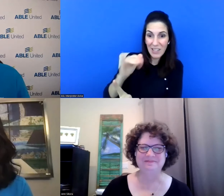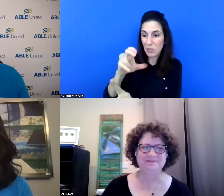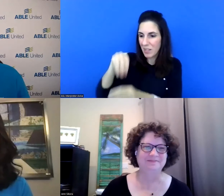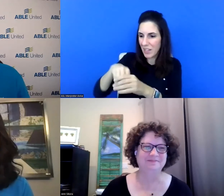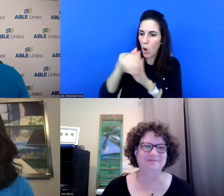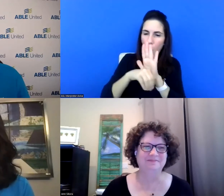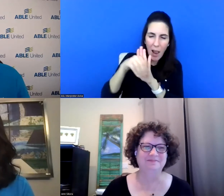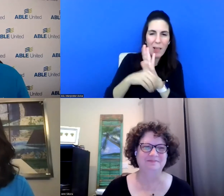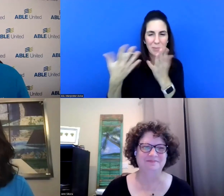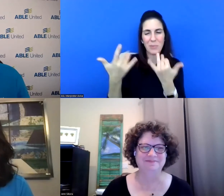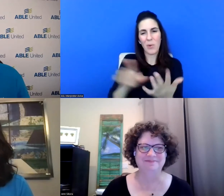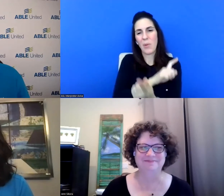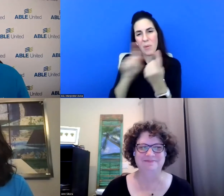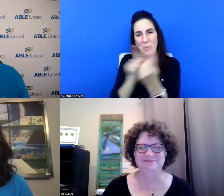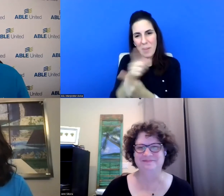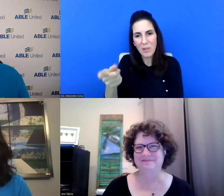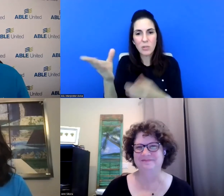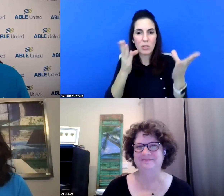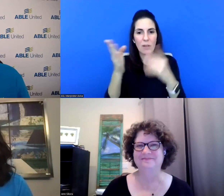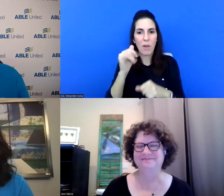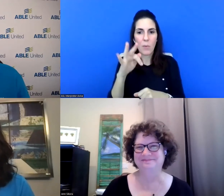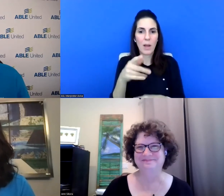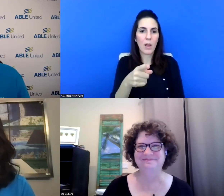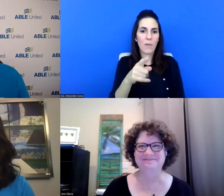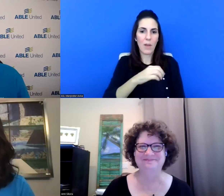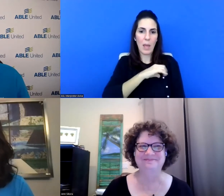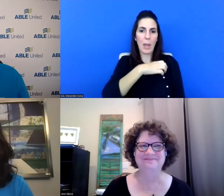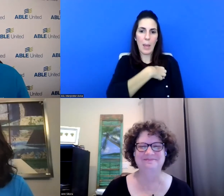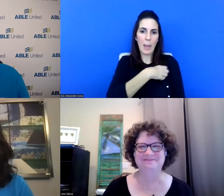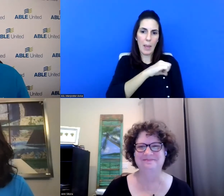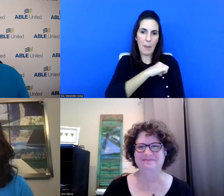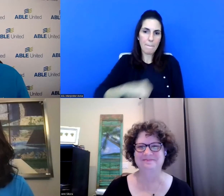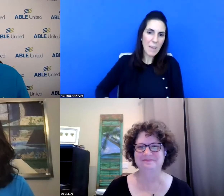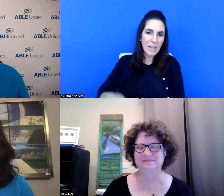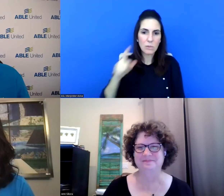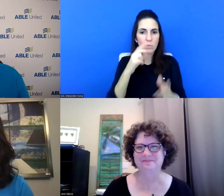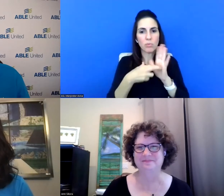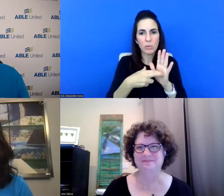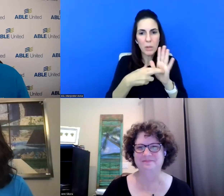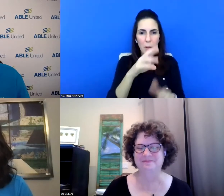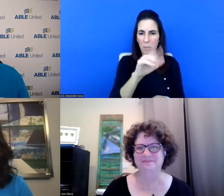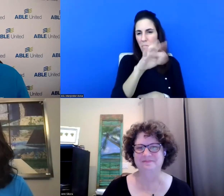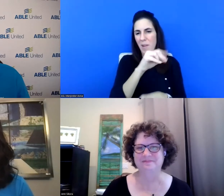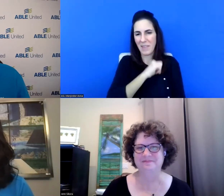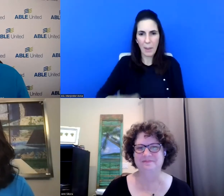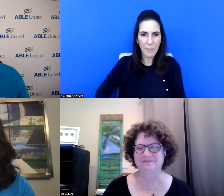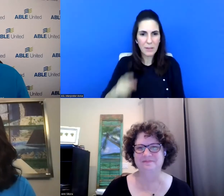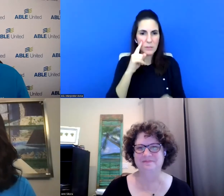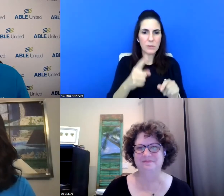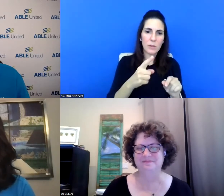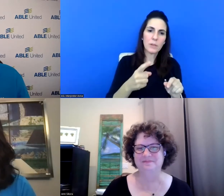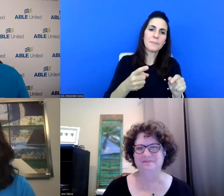you've likely met Jen. She also serves as one of our brand ambassadors and represents us at events and speaking engagements across the state